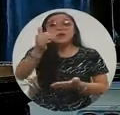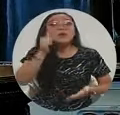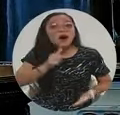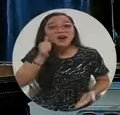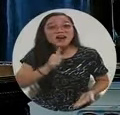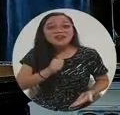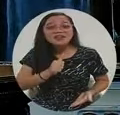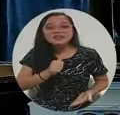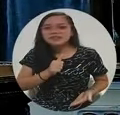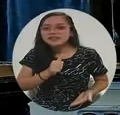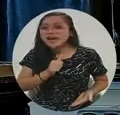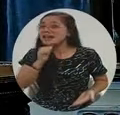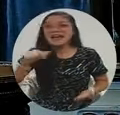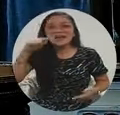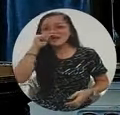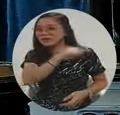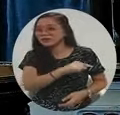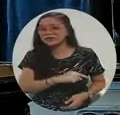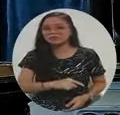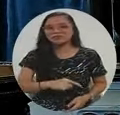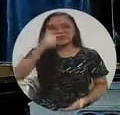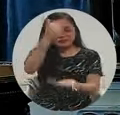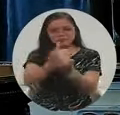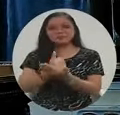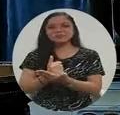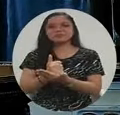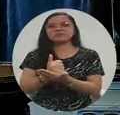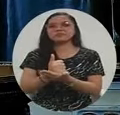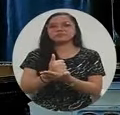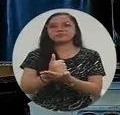Kamusang babae, ayaw practice o pamakaksad.